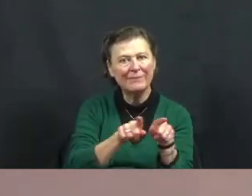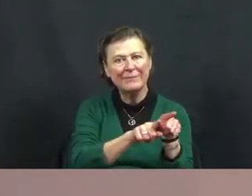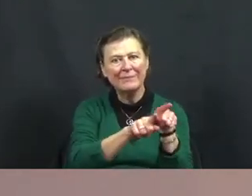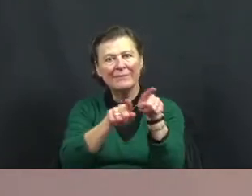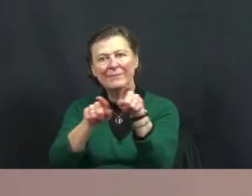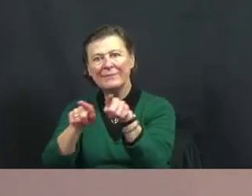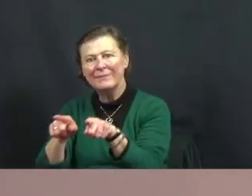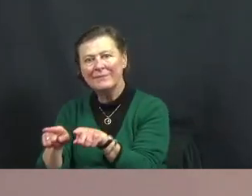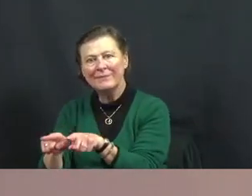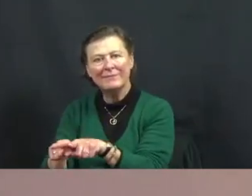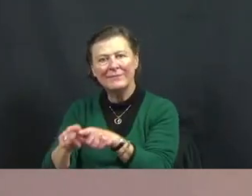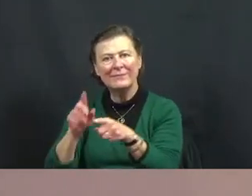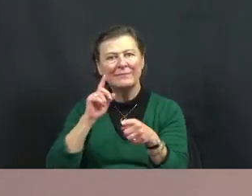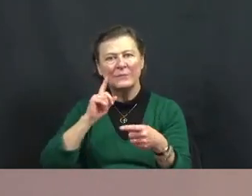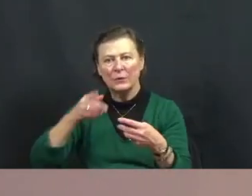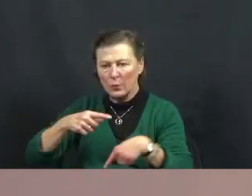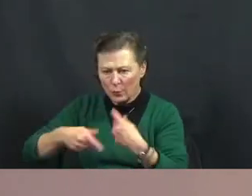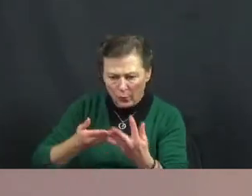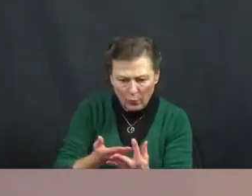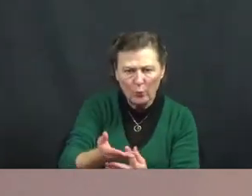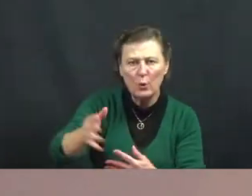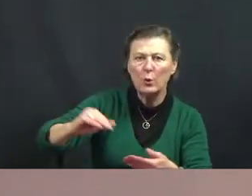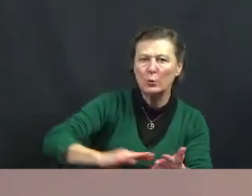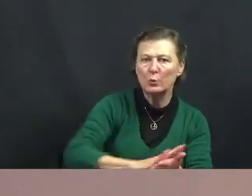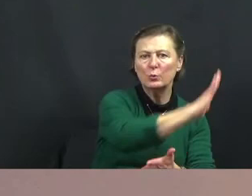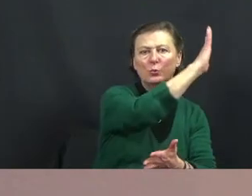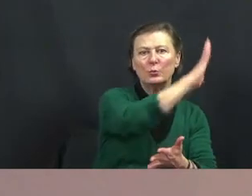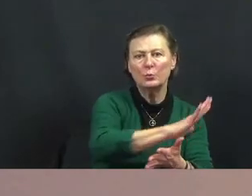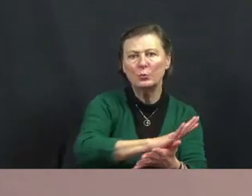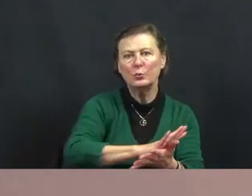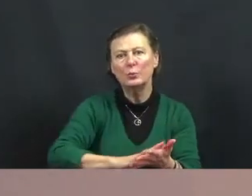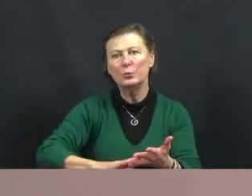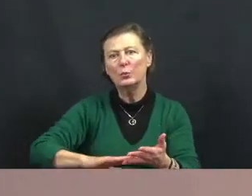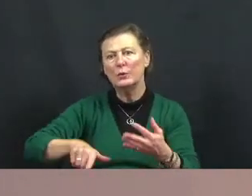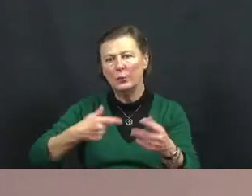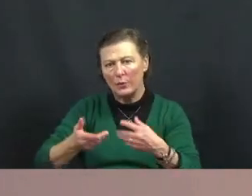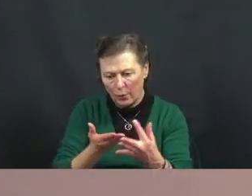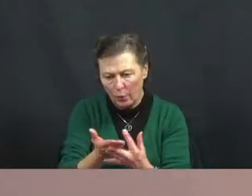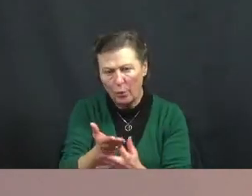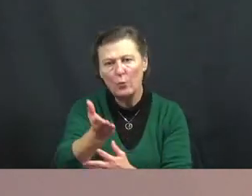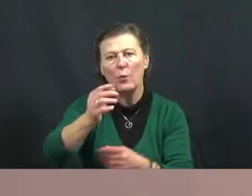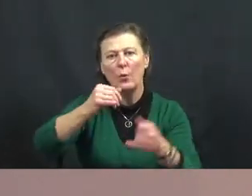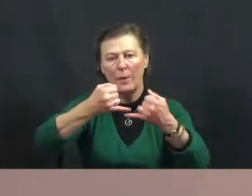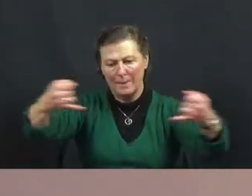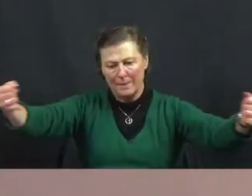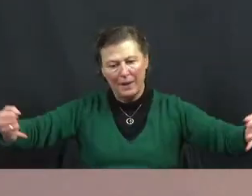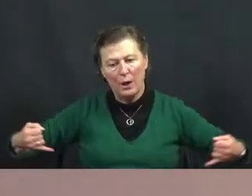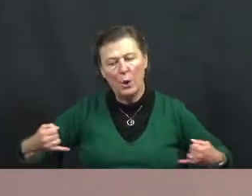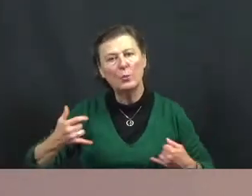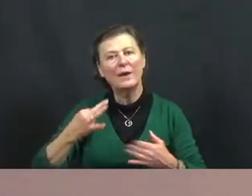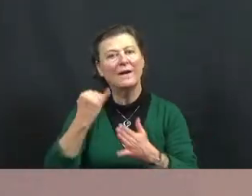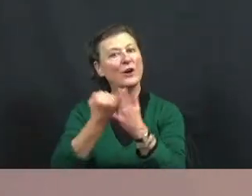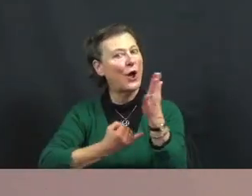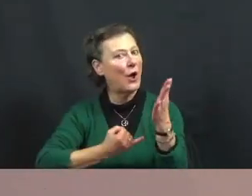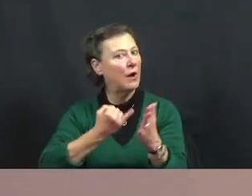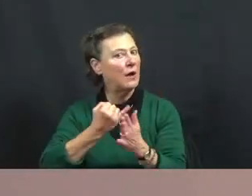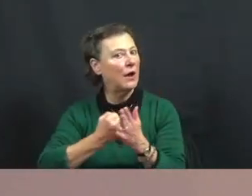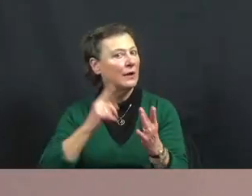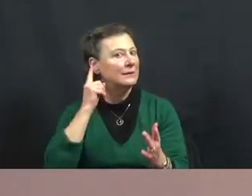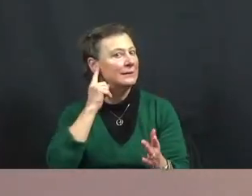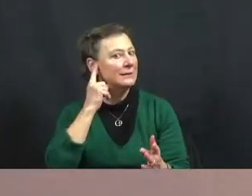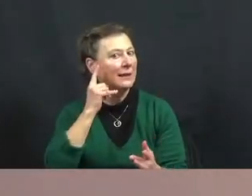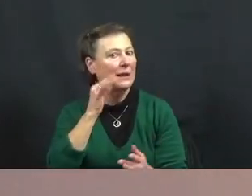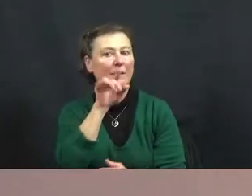the seas, he swept across the boundaries of his art. From the cooing of